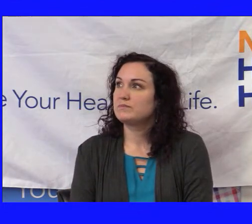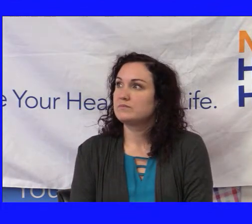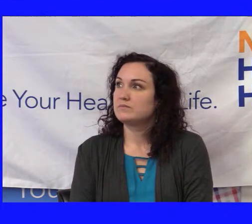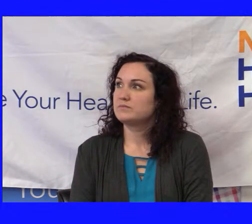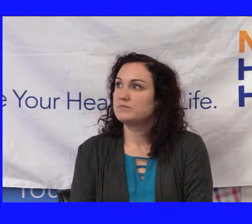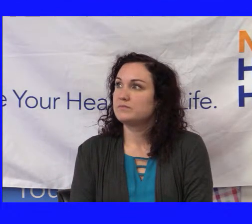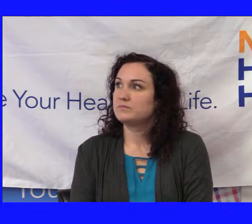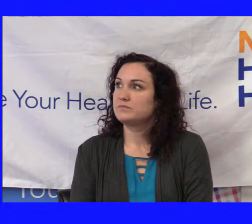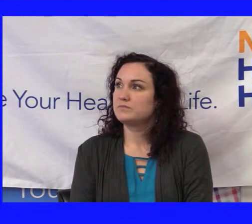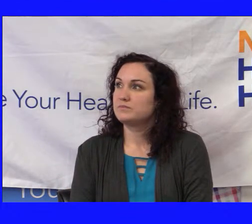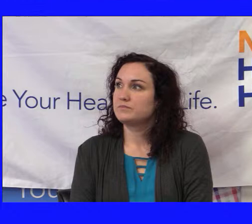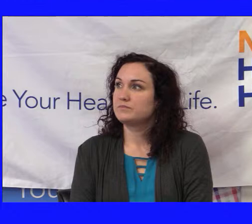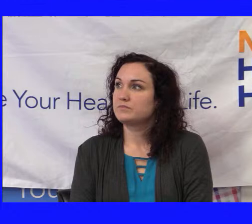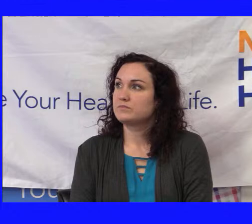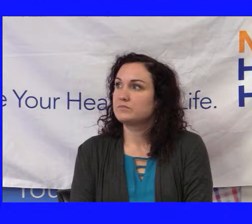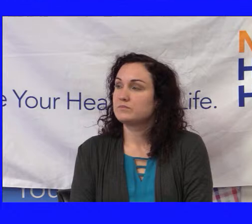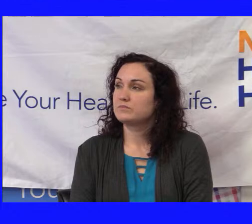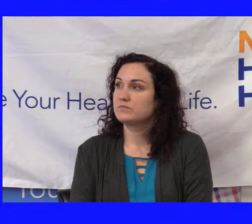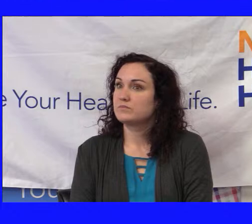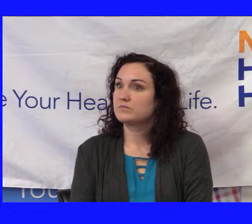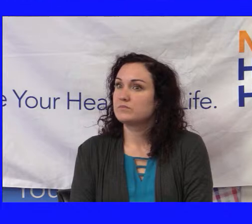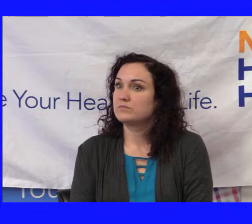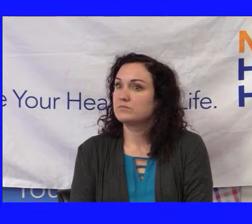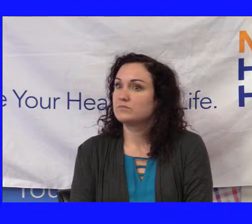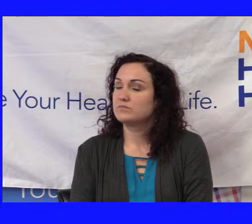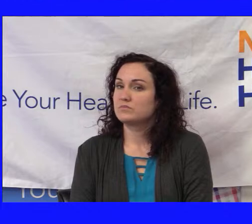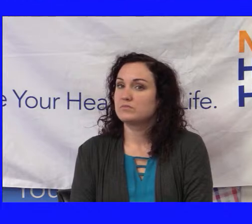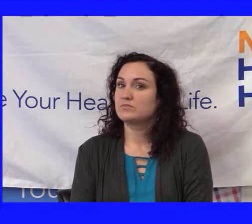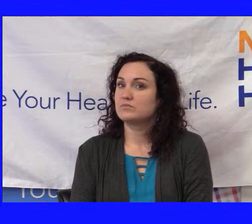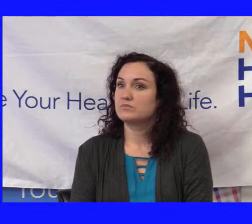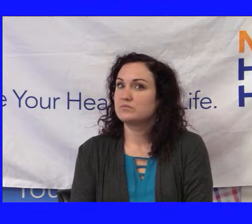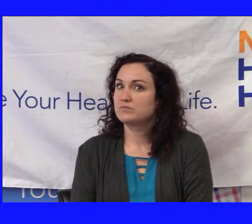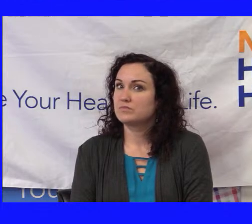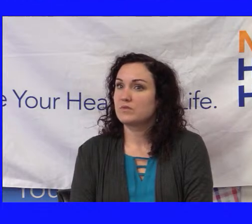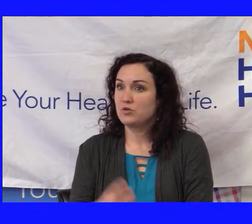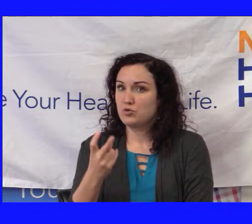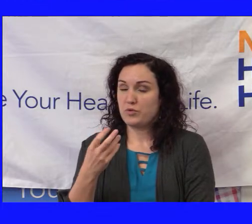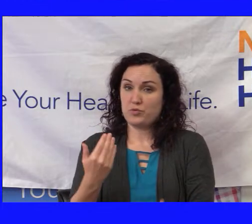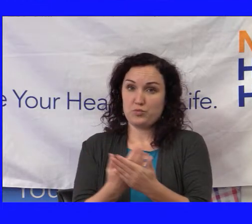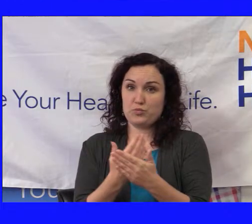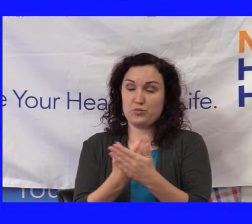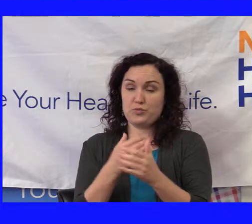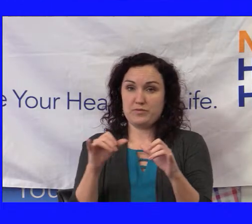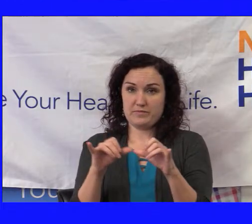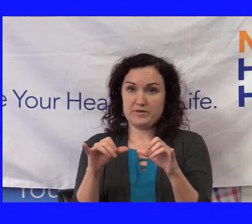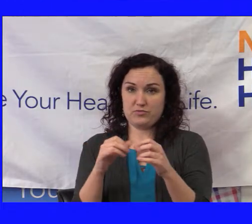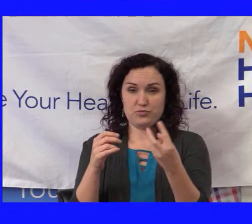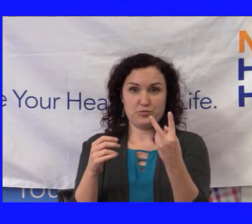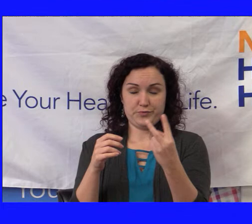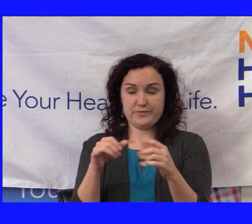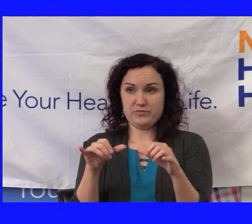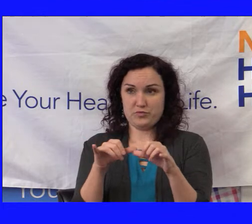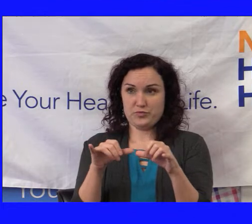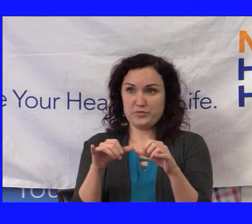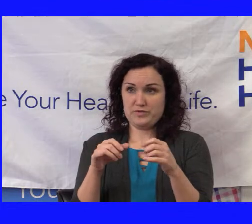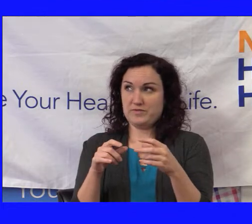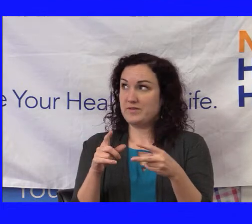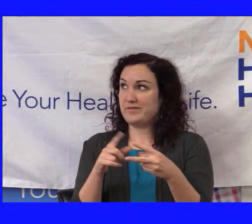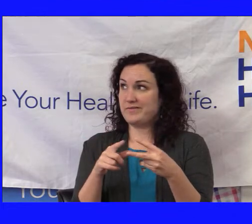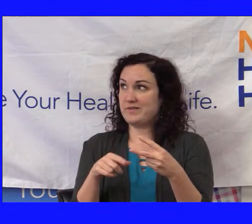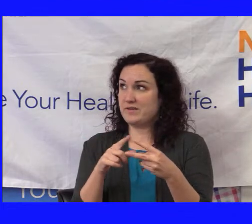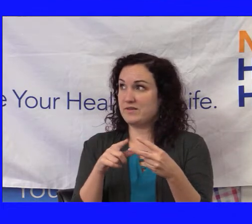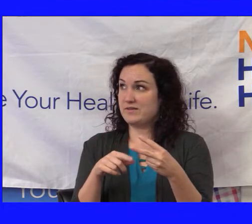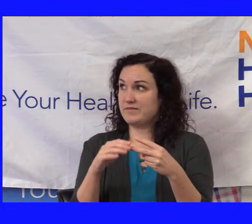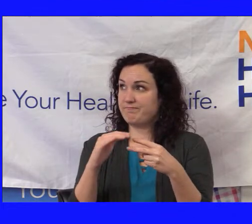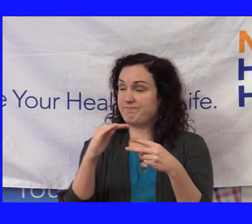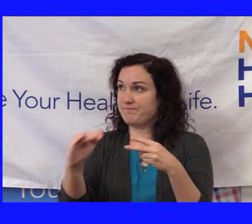Okay, Matt, yes, yes, sir. We have two other, again, new measures that are basically a